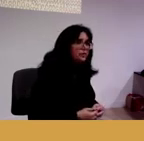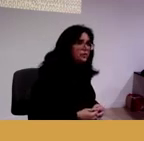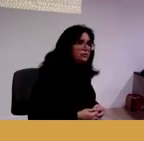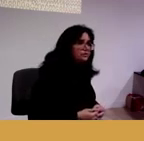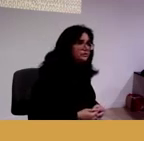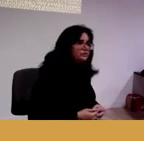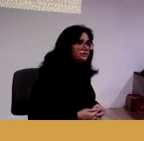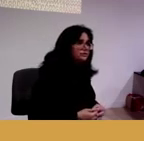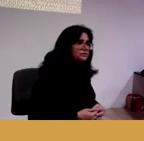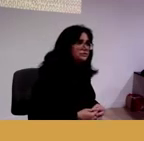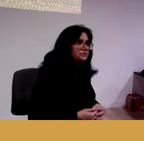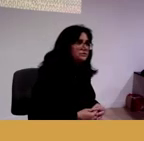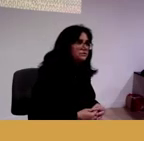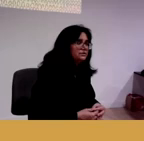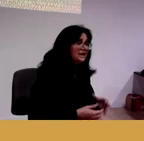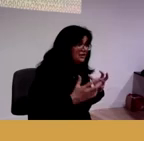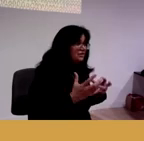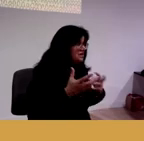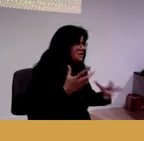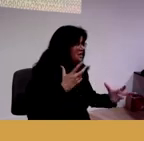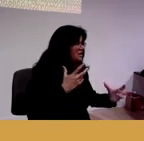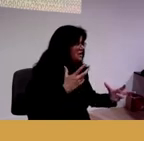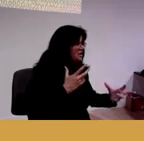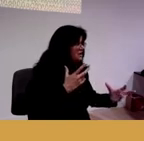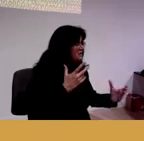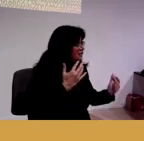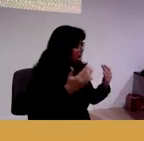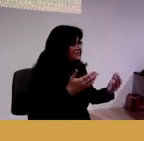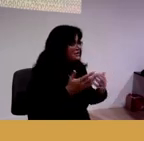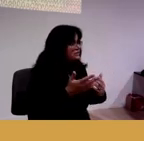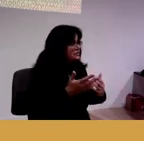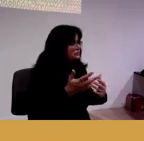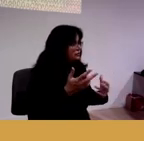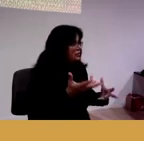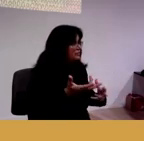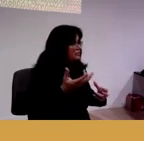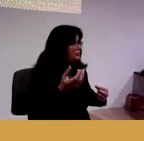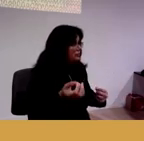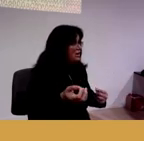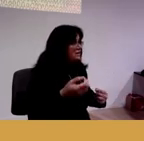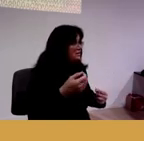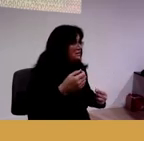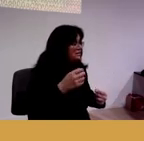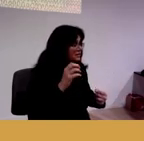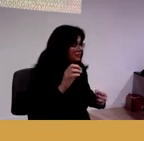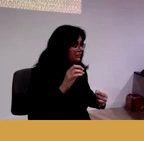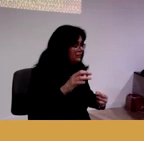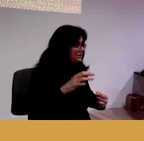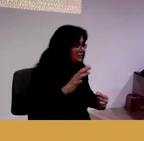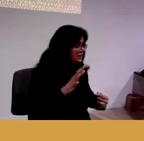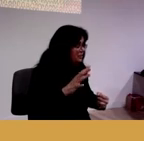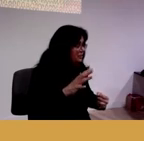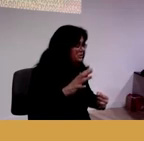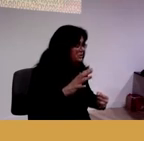that are fit for purpose. And I think, again, I take this from Ray,